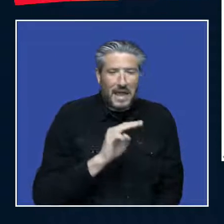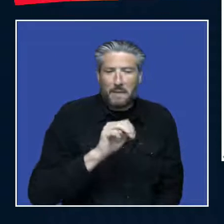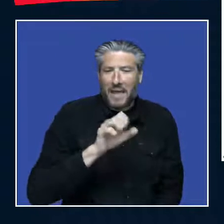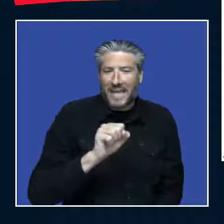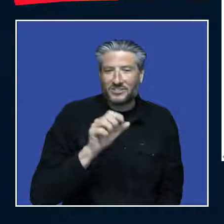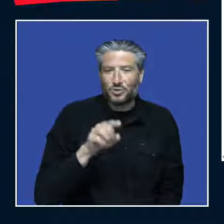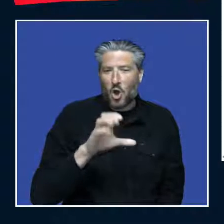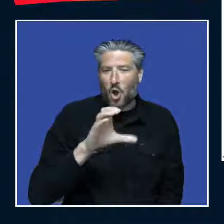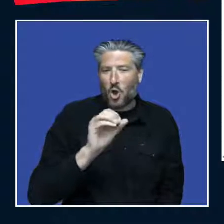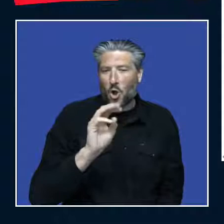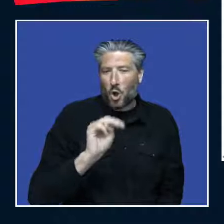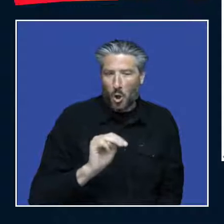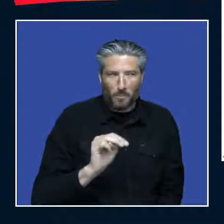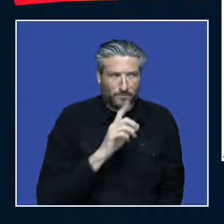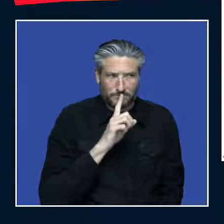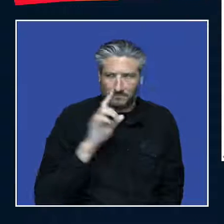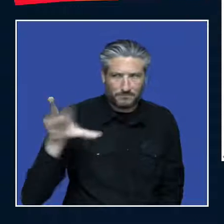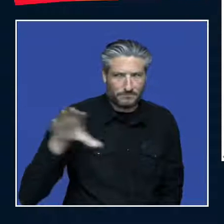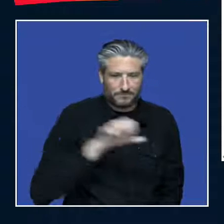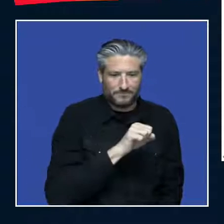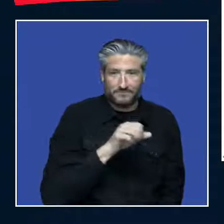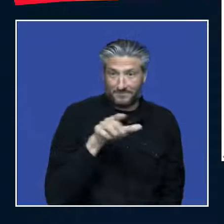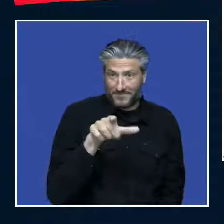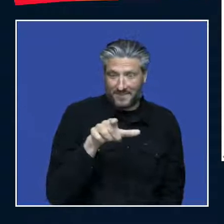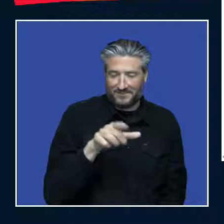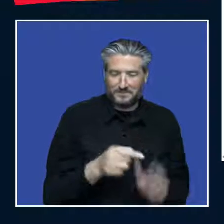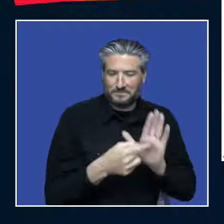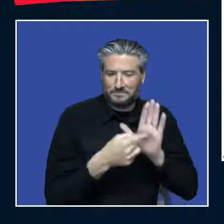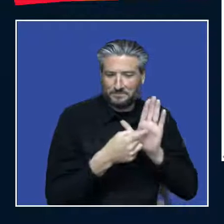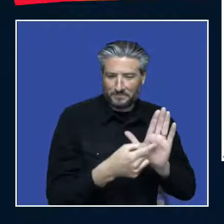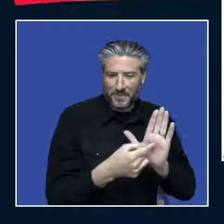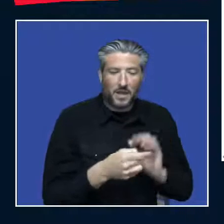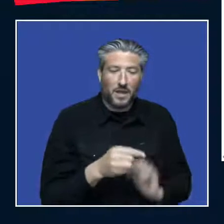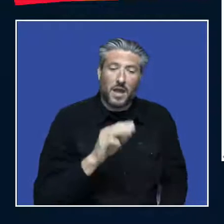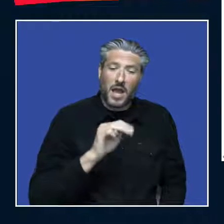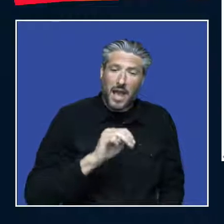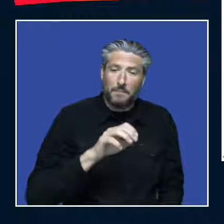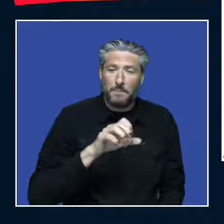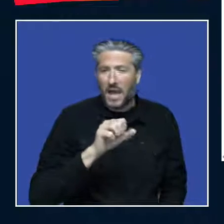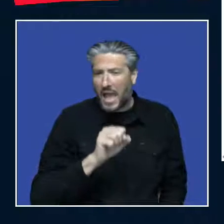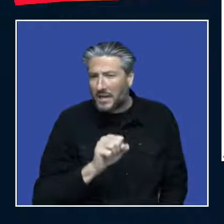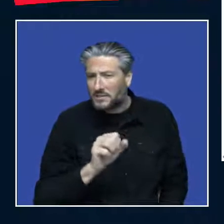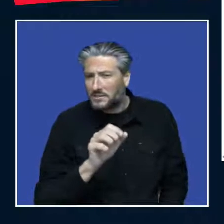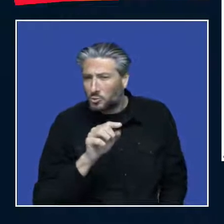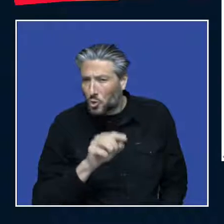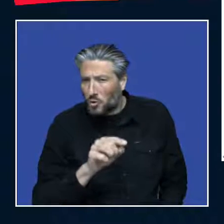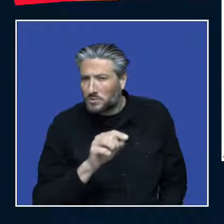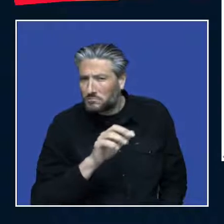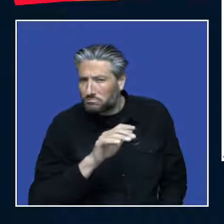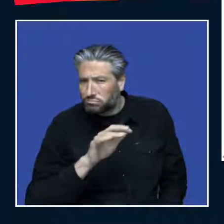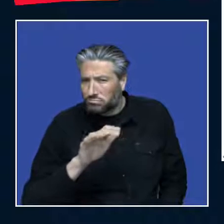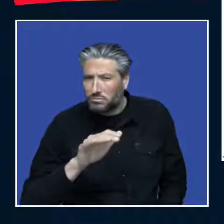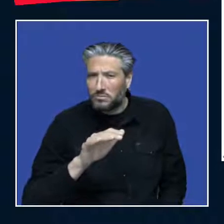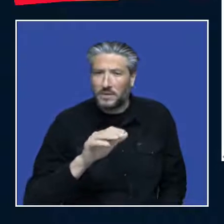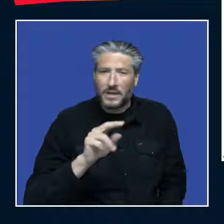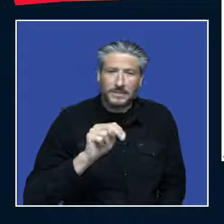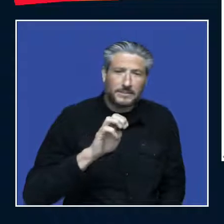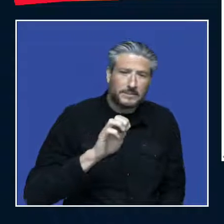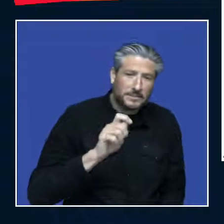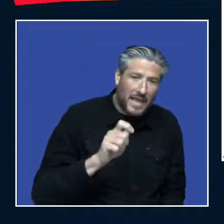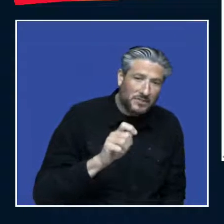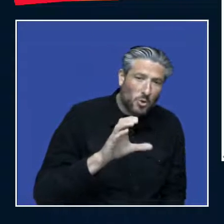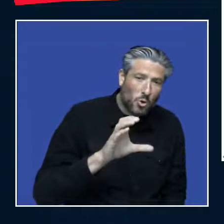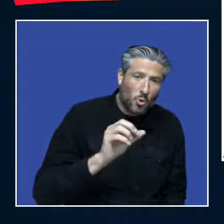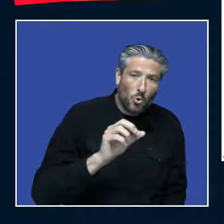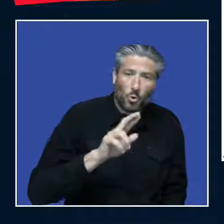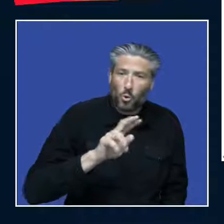look like this. So I still have my base image, which is Microsoft ASP.NET Core built with the version 2.0. I